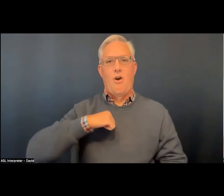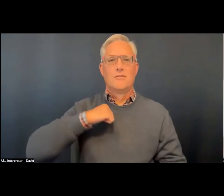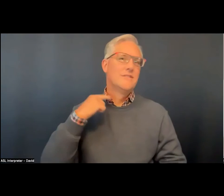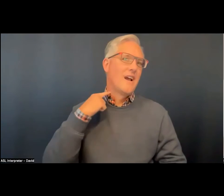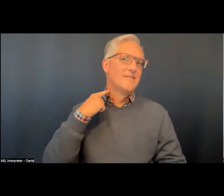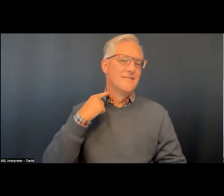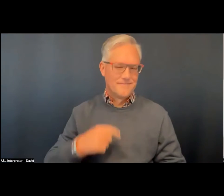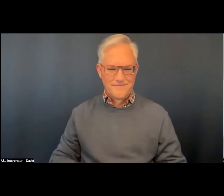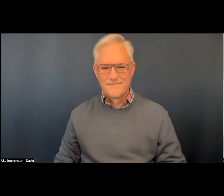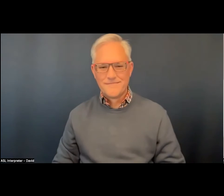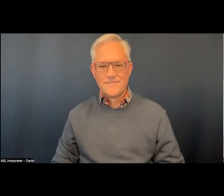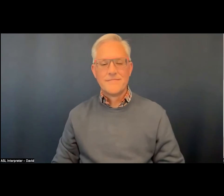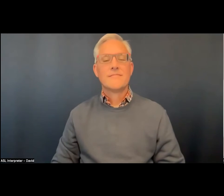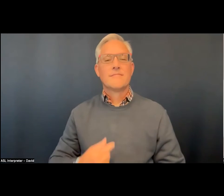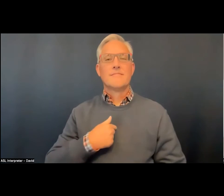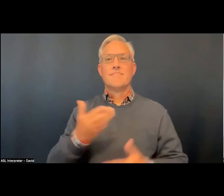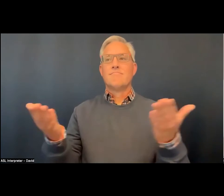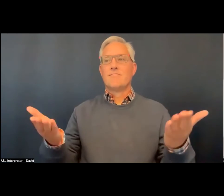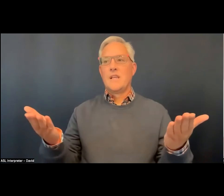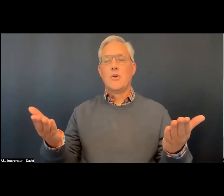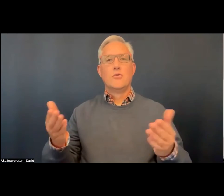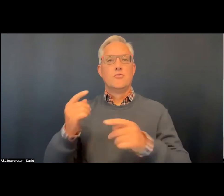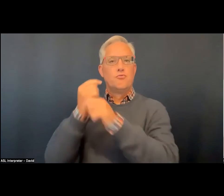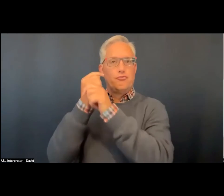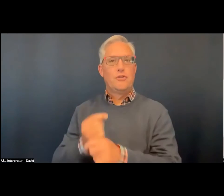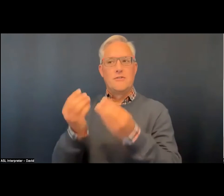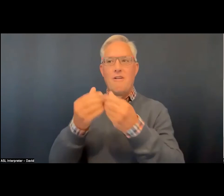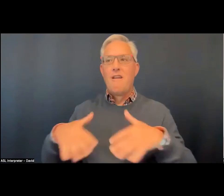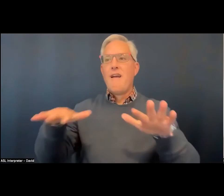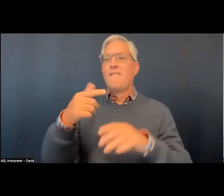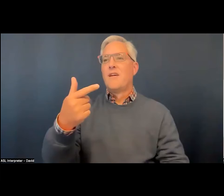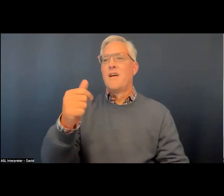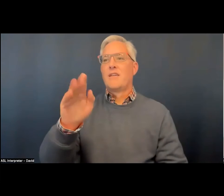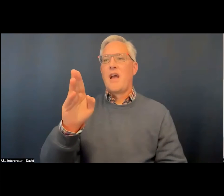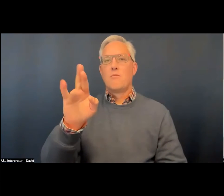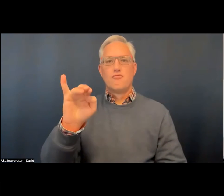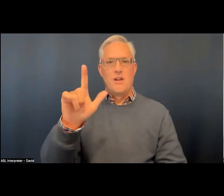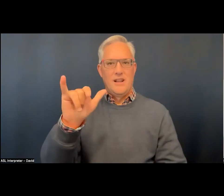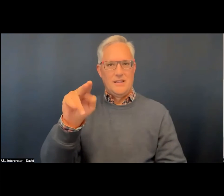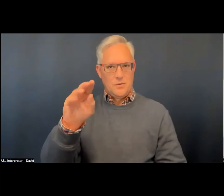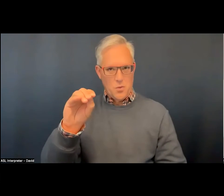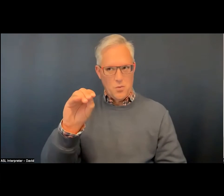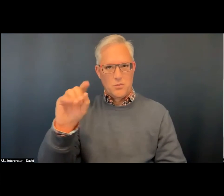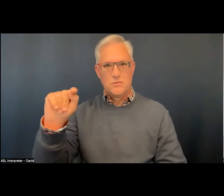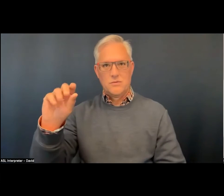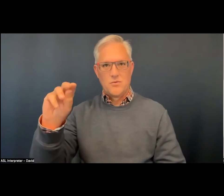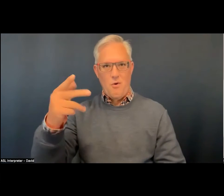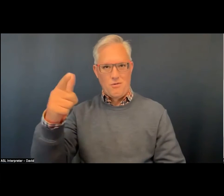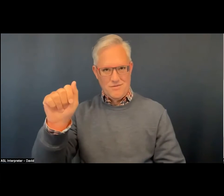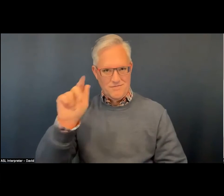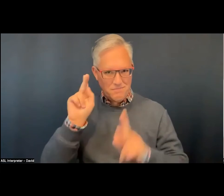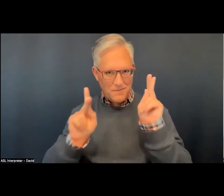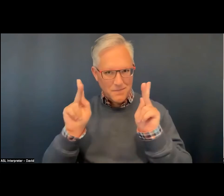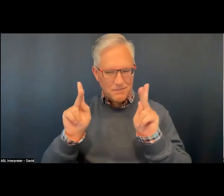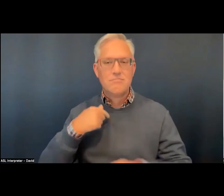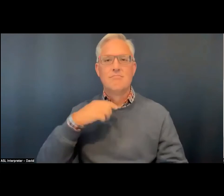I'm speaking today on the traditional, ancestral and unceded territory of the Gabrielino and Tongva peoples. My name is Sean Welsh. My